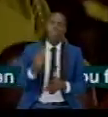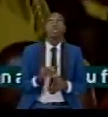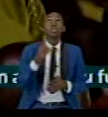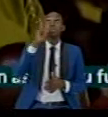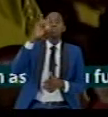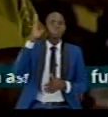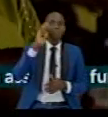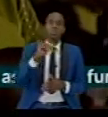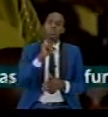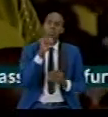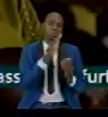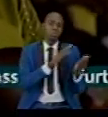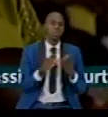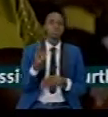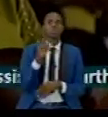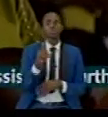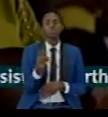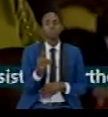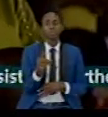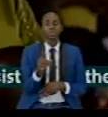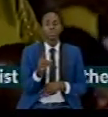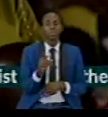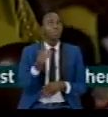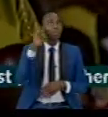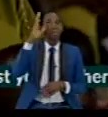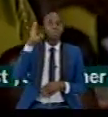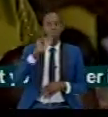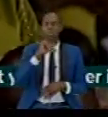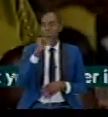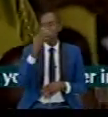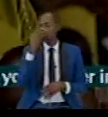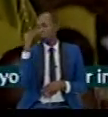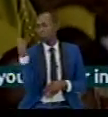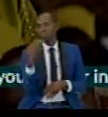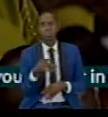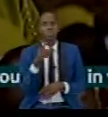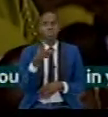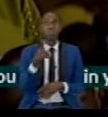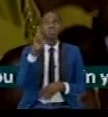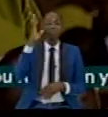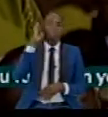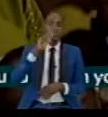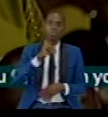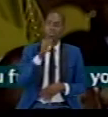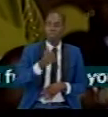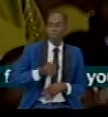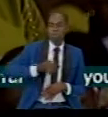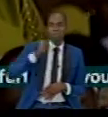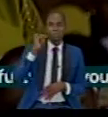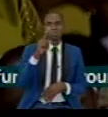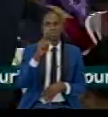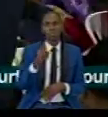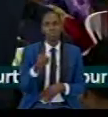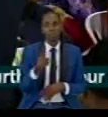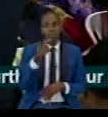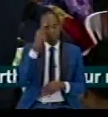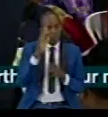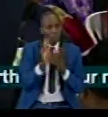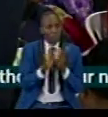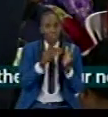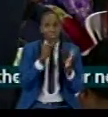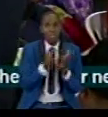whatsoever a story page shall call on the name of the Lord shall be